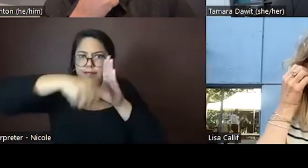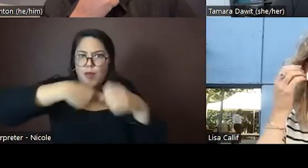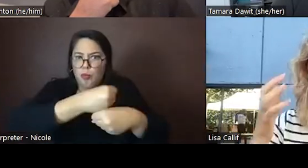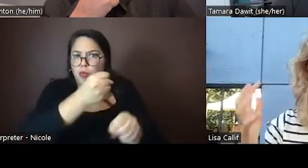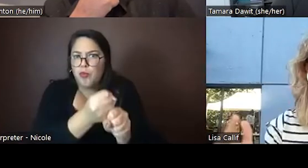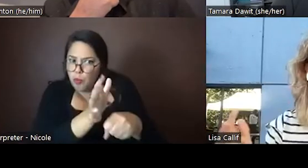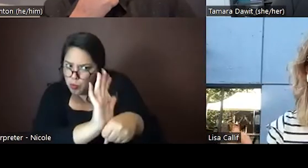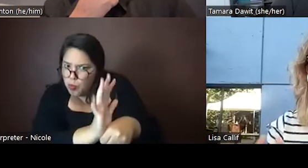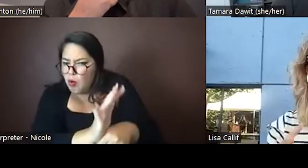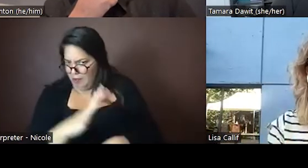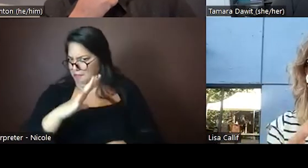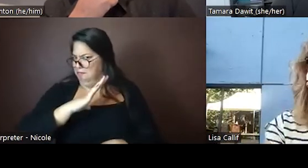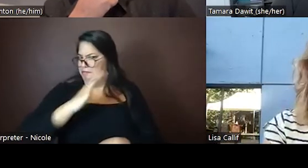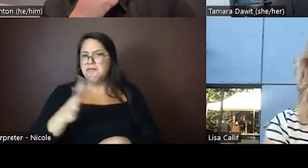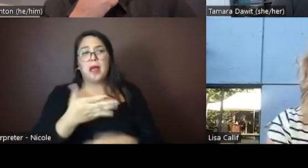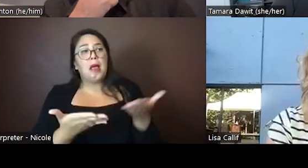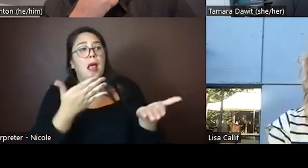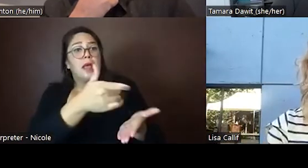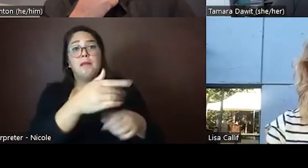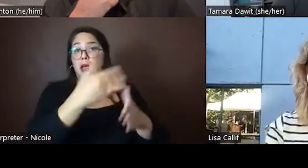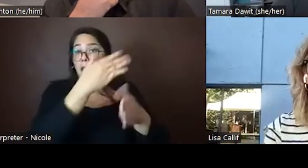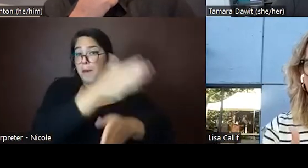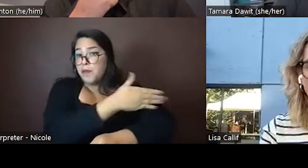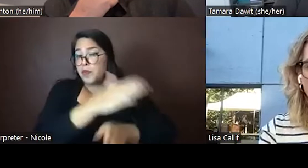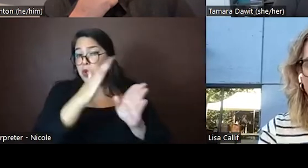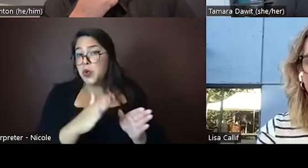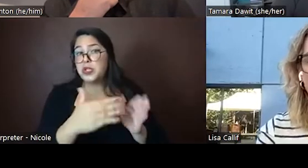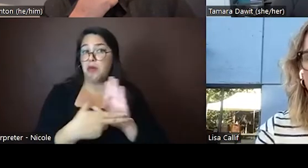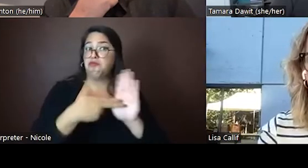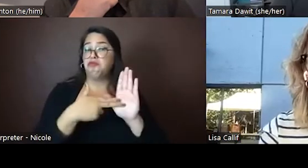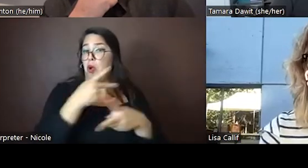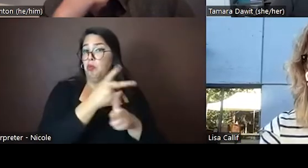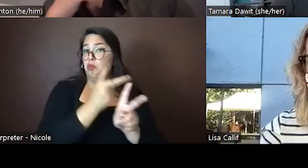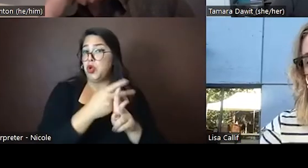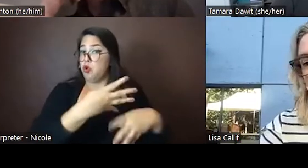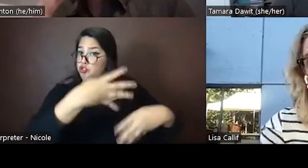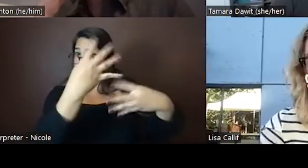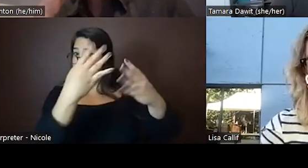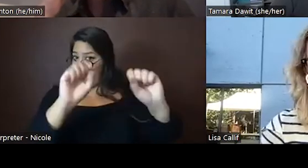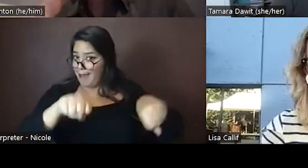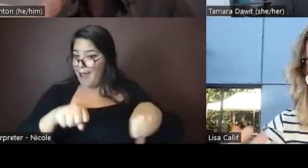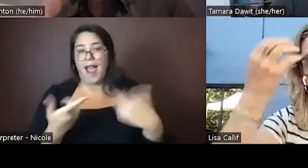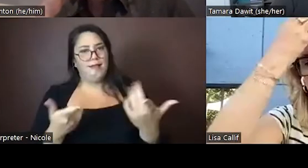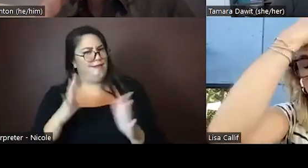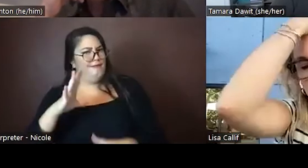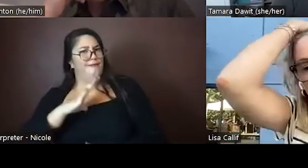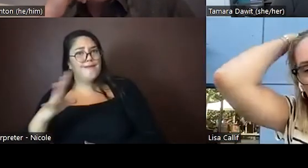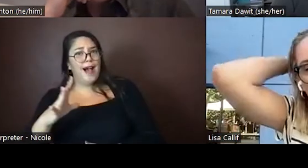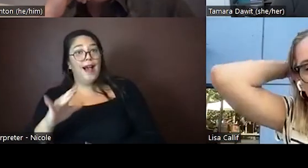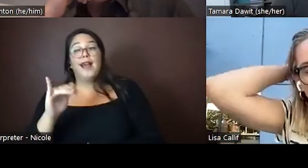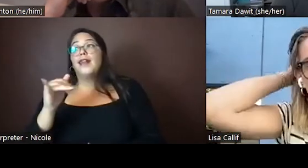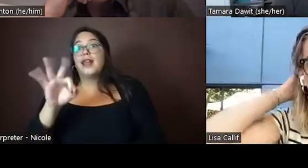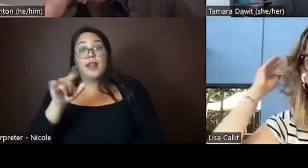credit. There's all sorts of things, but I'm like, that's that movie. And as long as we're being honest about what that is, then that's okay. If you want to